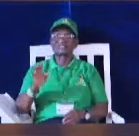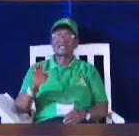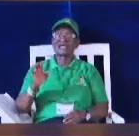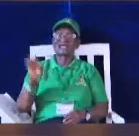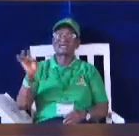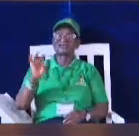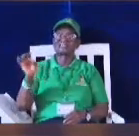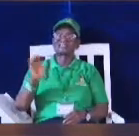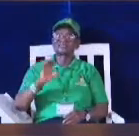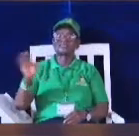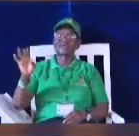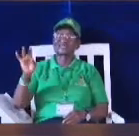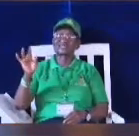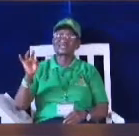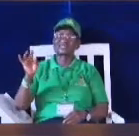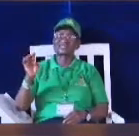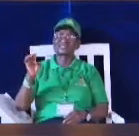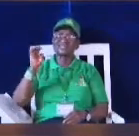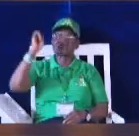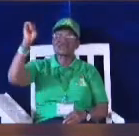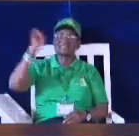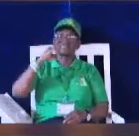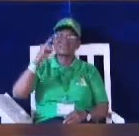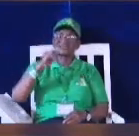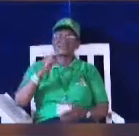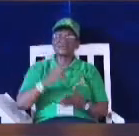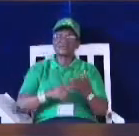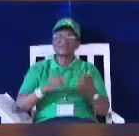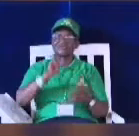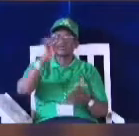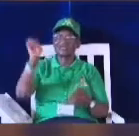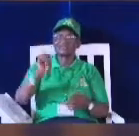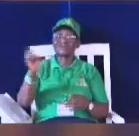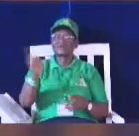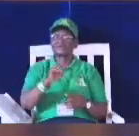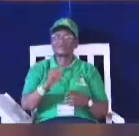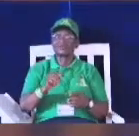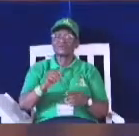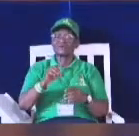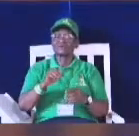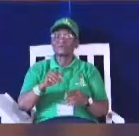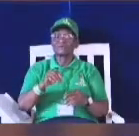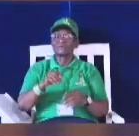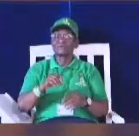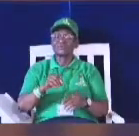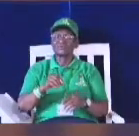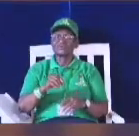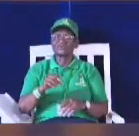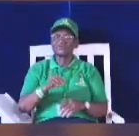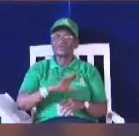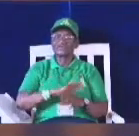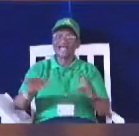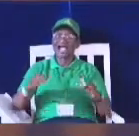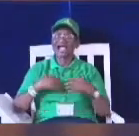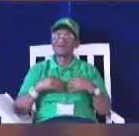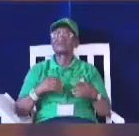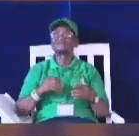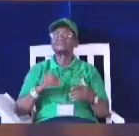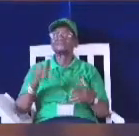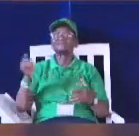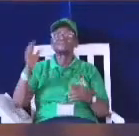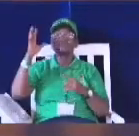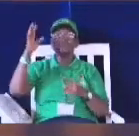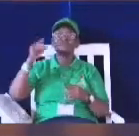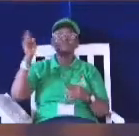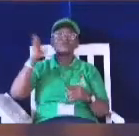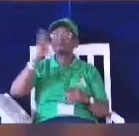Matthew 18, verse 18. It said, whatsoever you bind on earth will be bound in